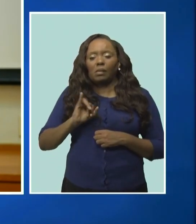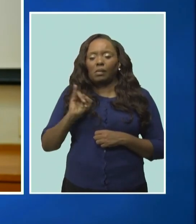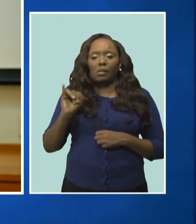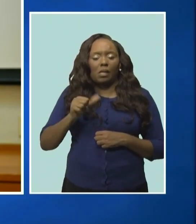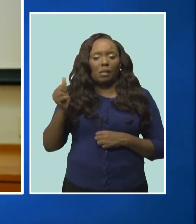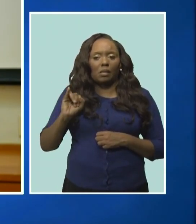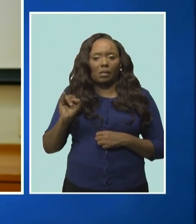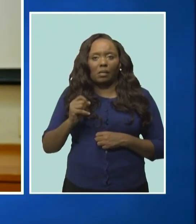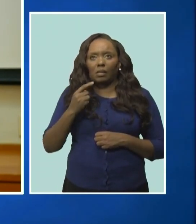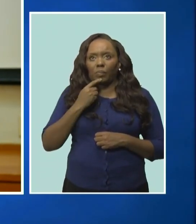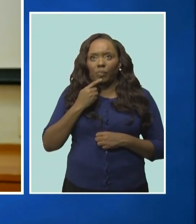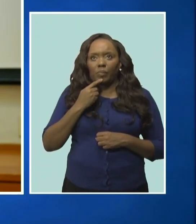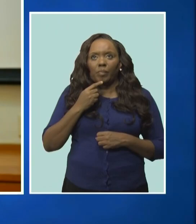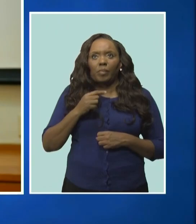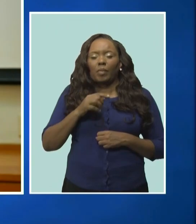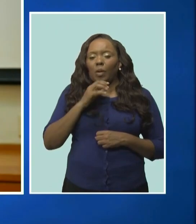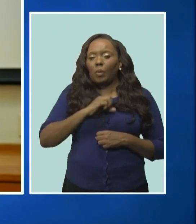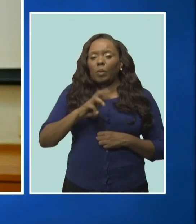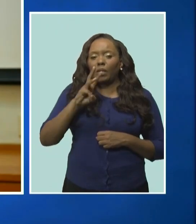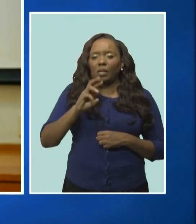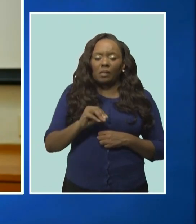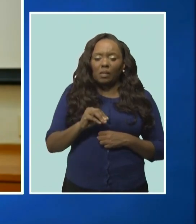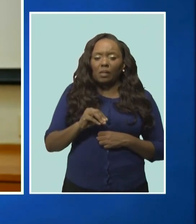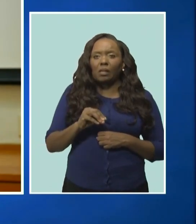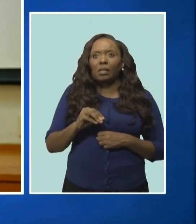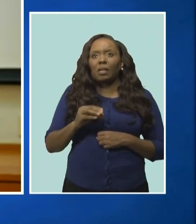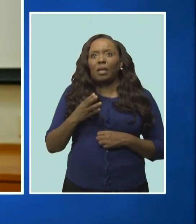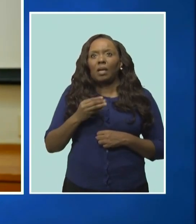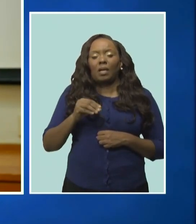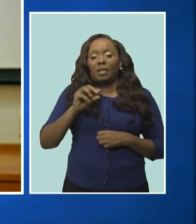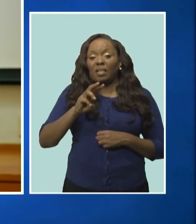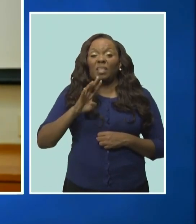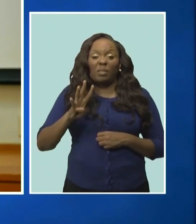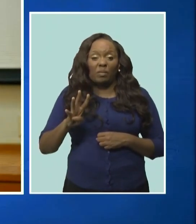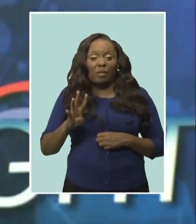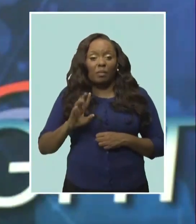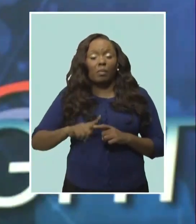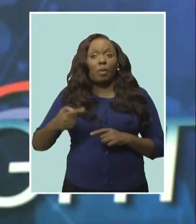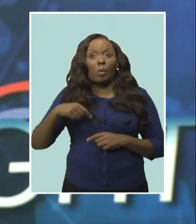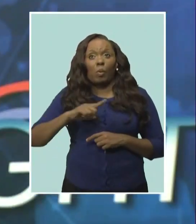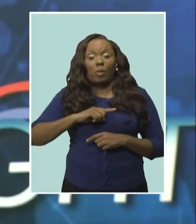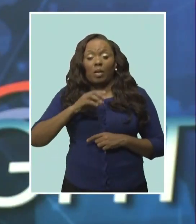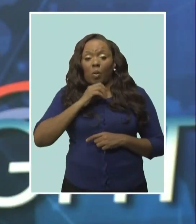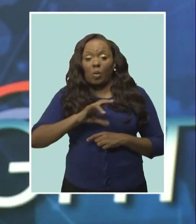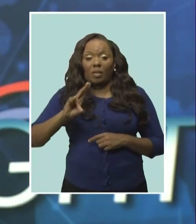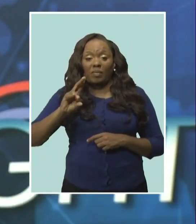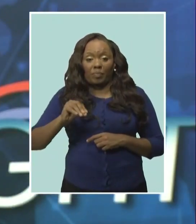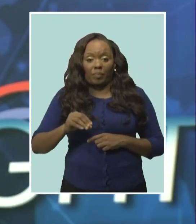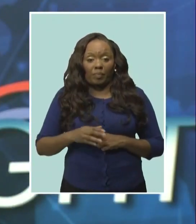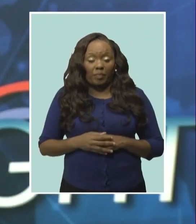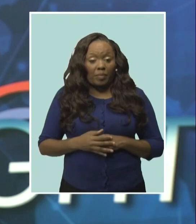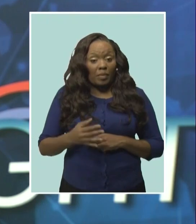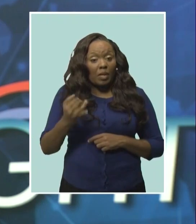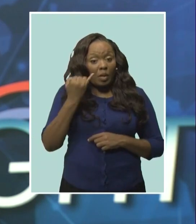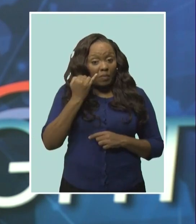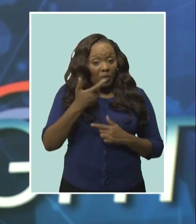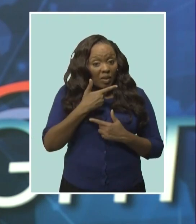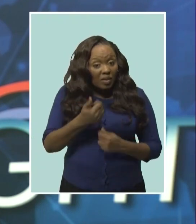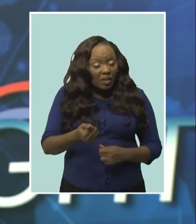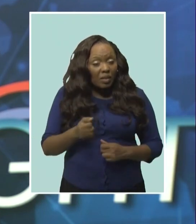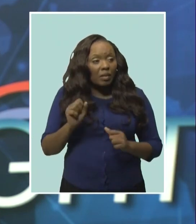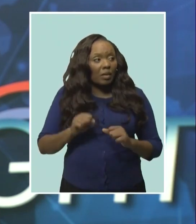entry is age 60 in some cases and 64. And interested individuals can